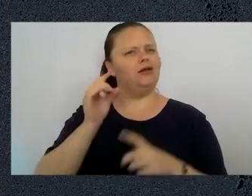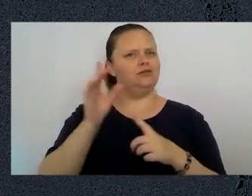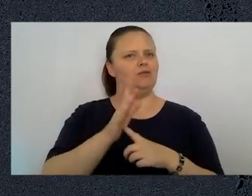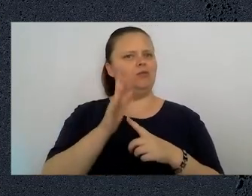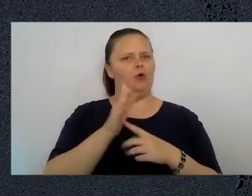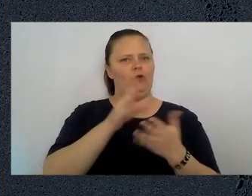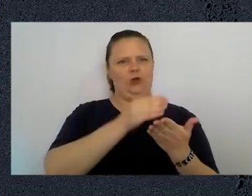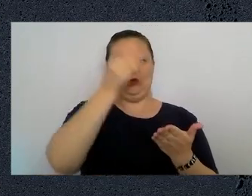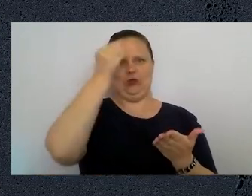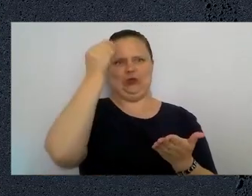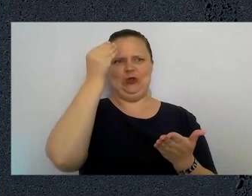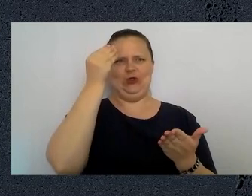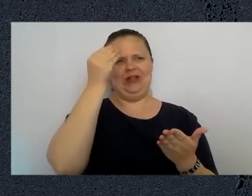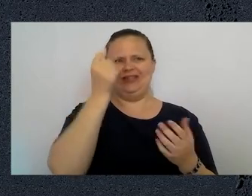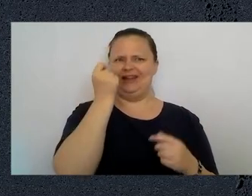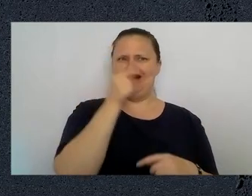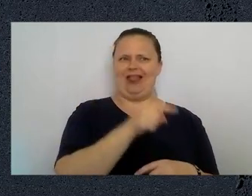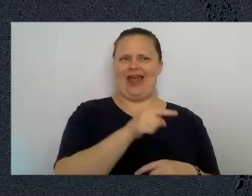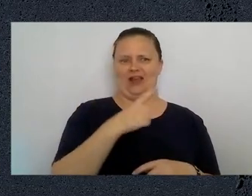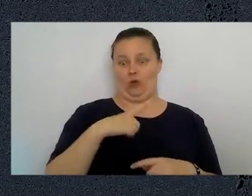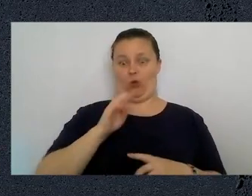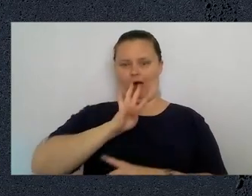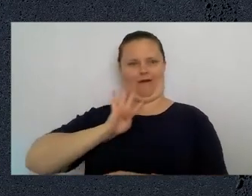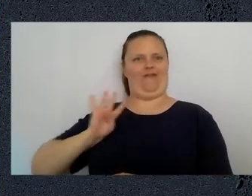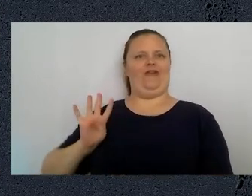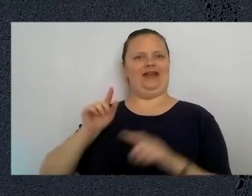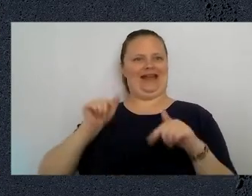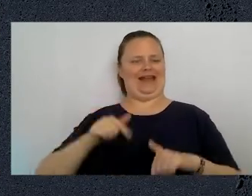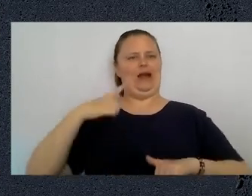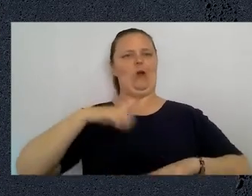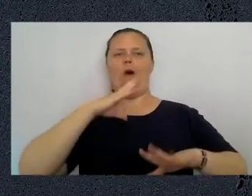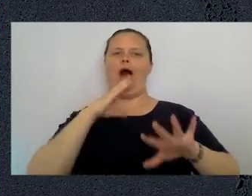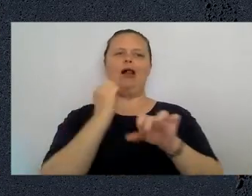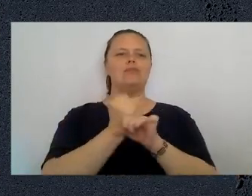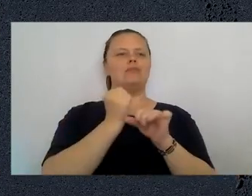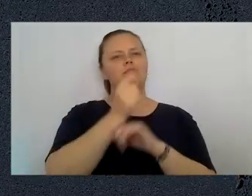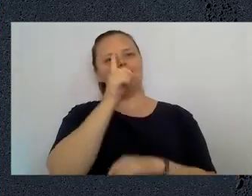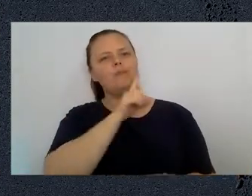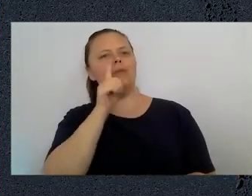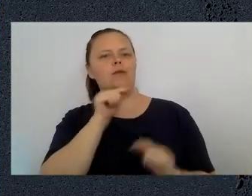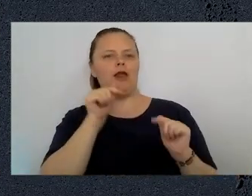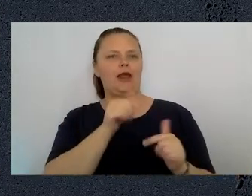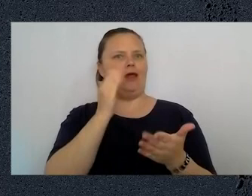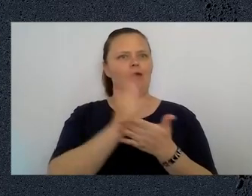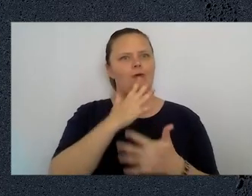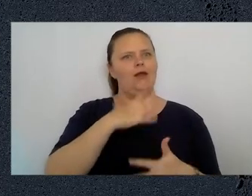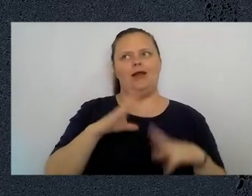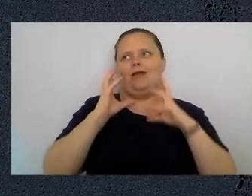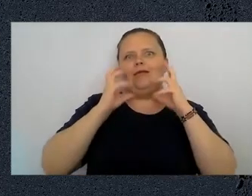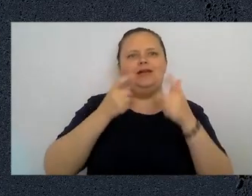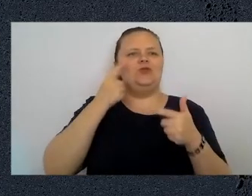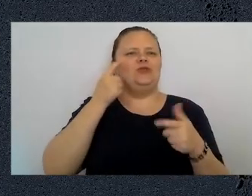why we're all here. That's why the parliamentarians are here. And they're super keen to see that go forward. And